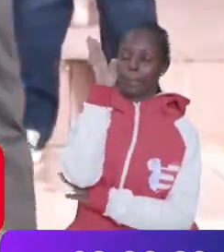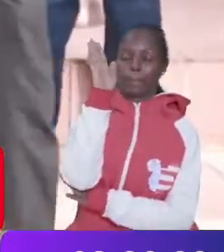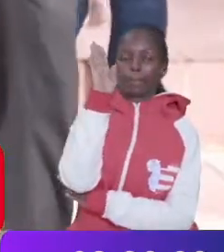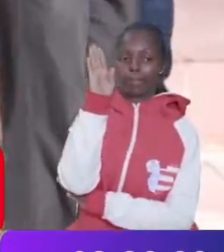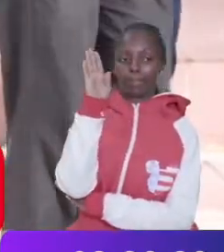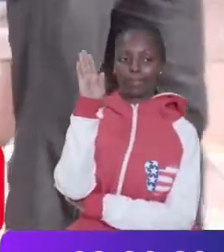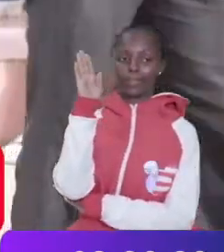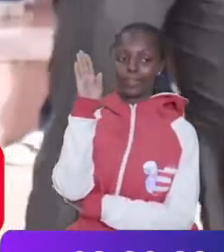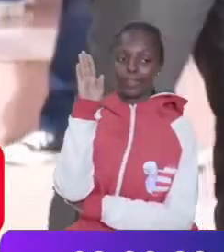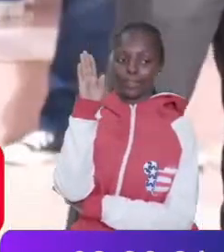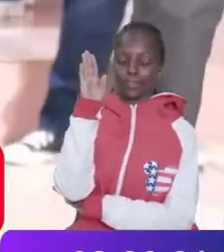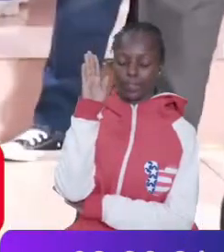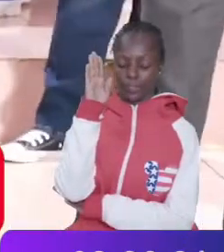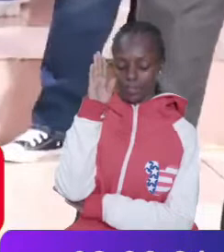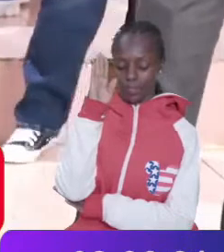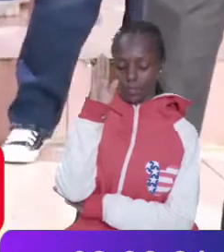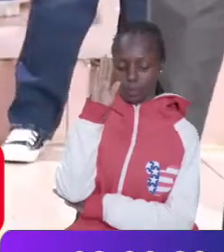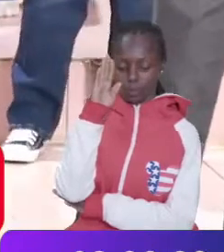Baba.